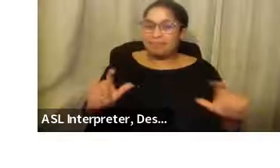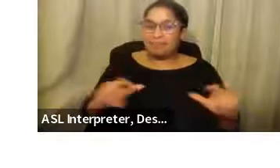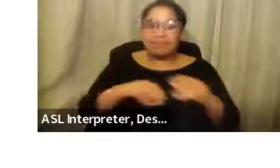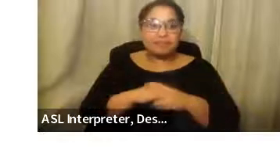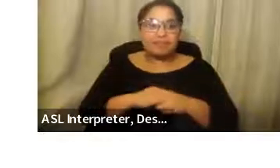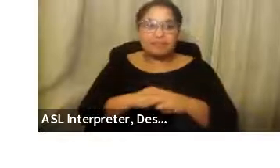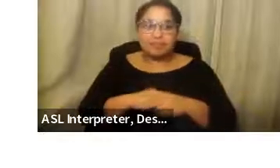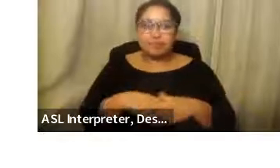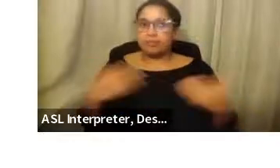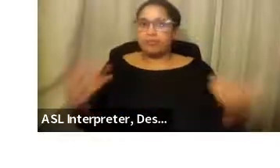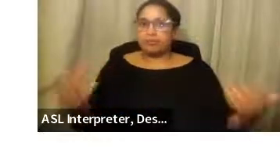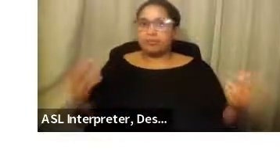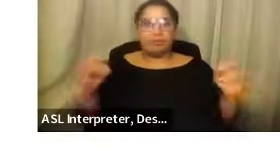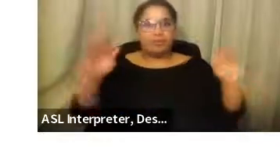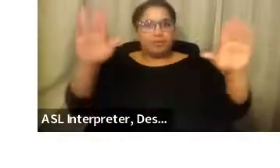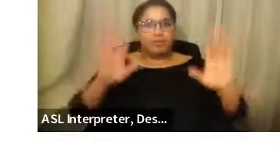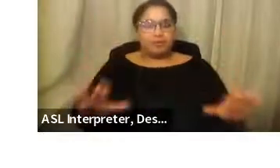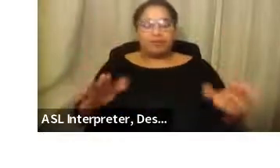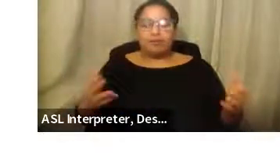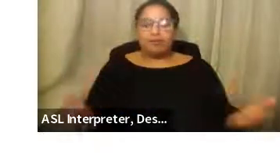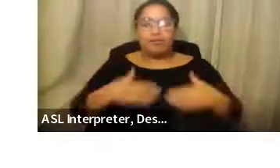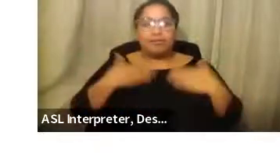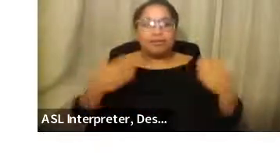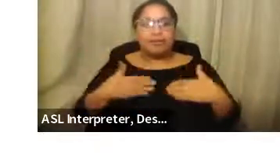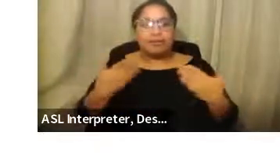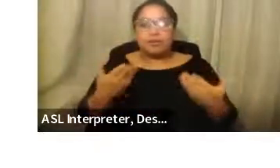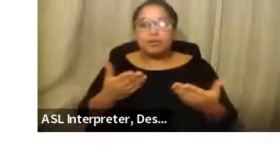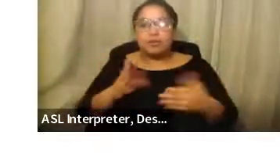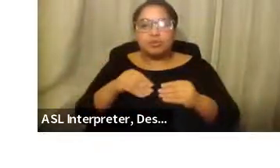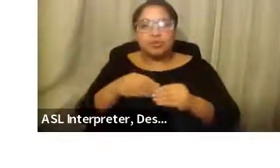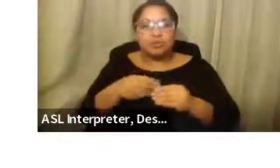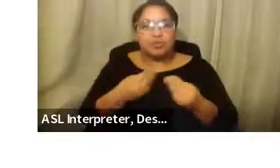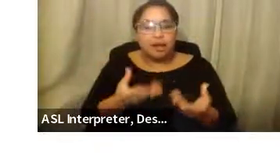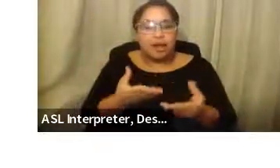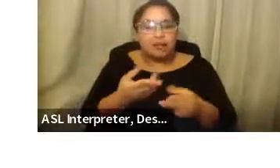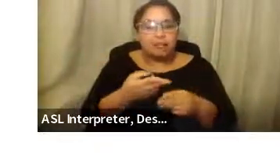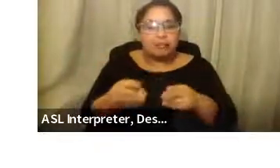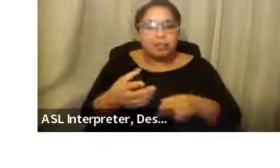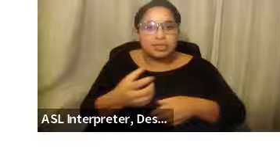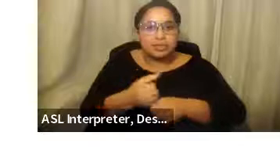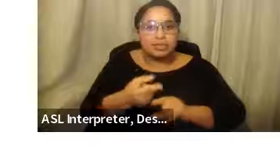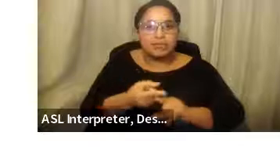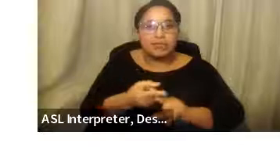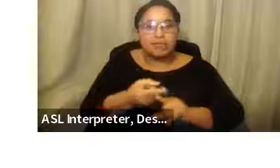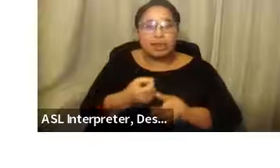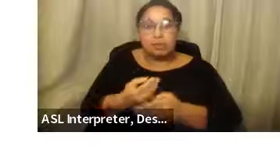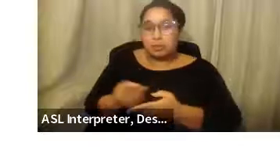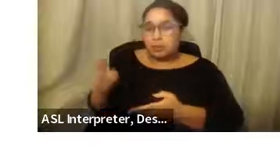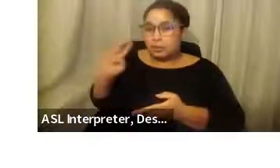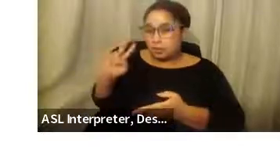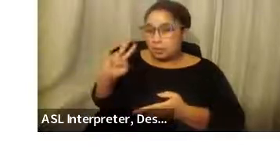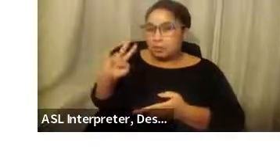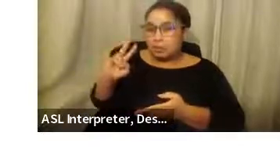Okay, great. So I have the pleasure of giving a little bit of a summary from our forum about 2 weeks